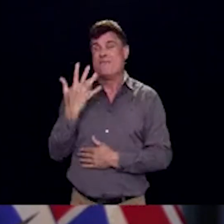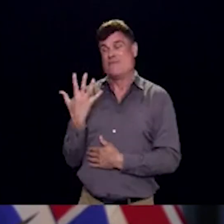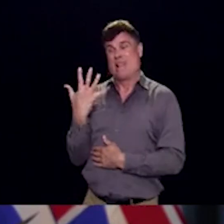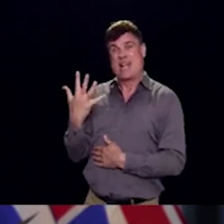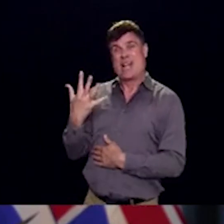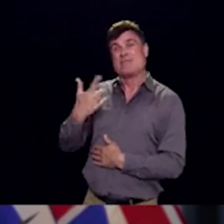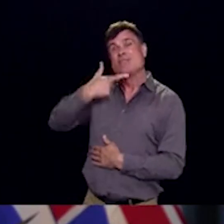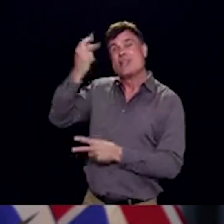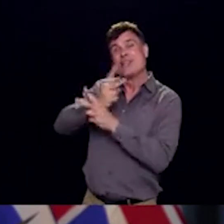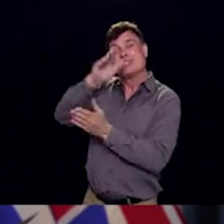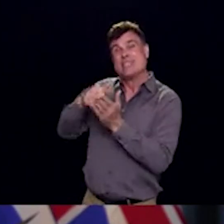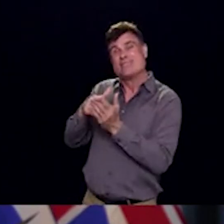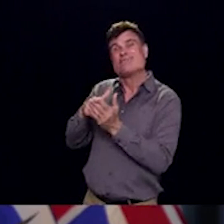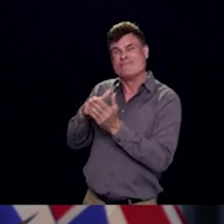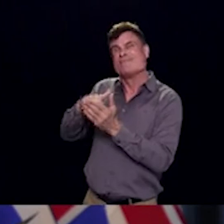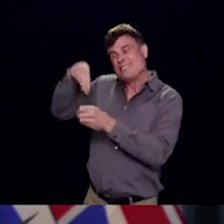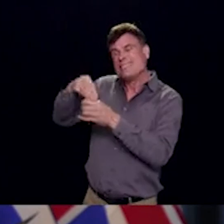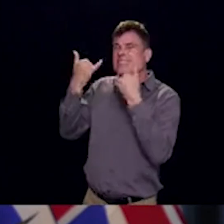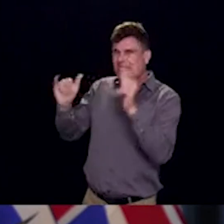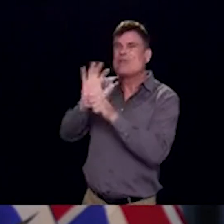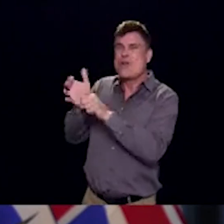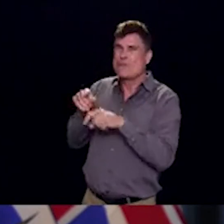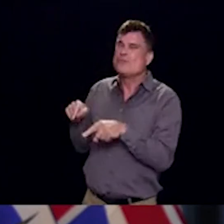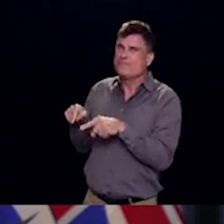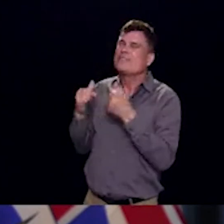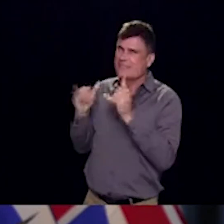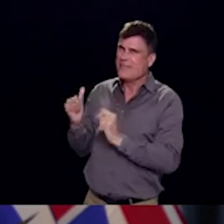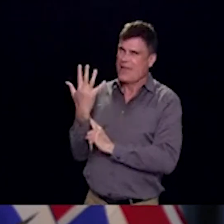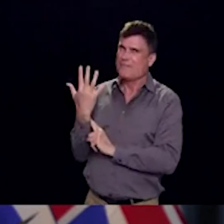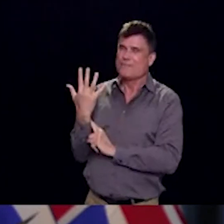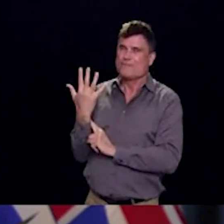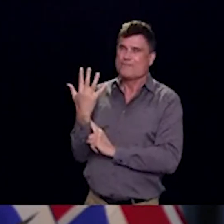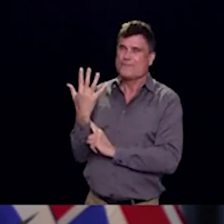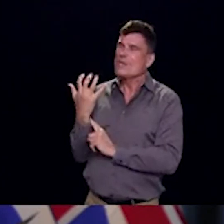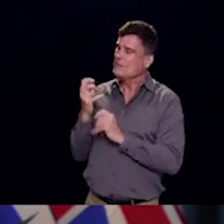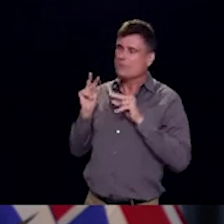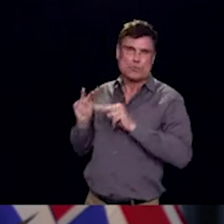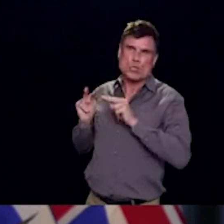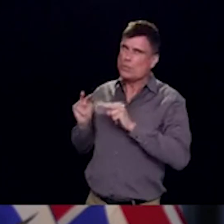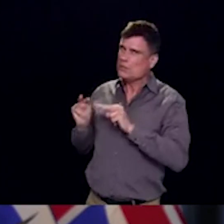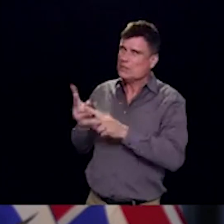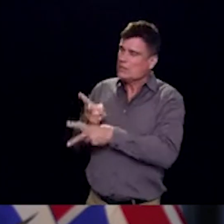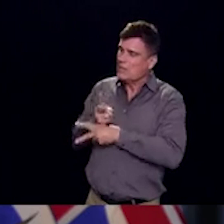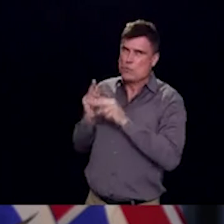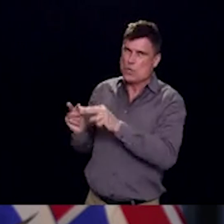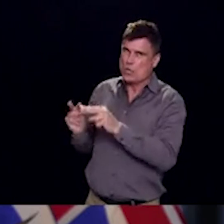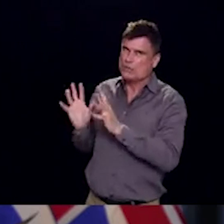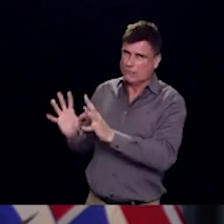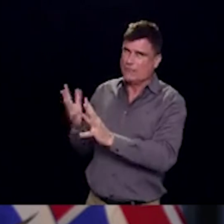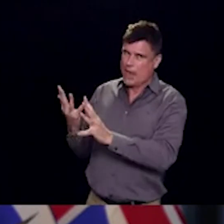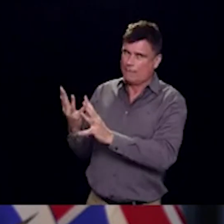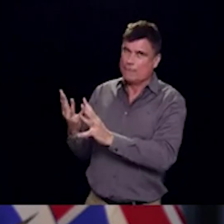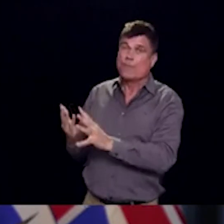that continue, including some very serious ones that we know about. So visits in individual facilities